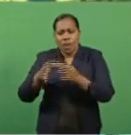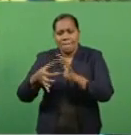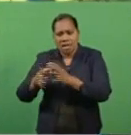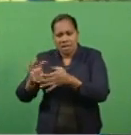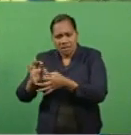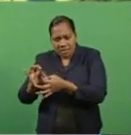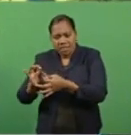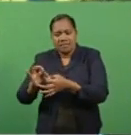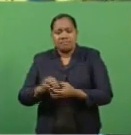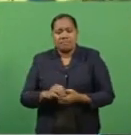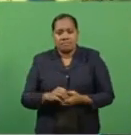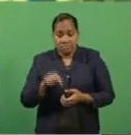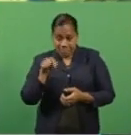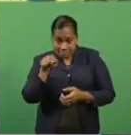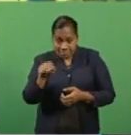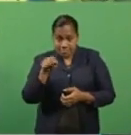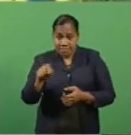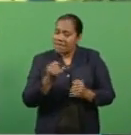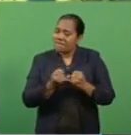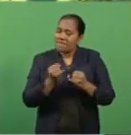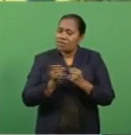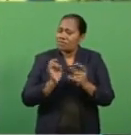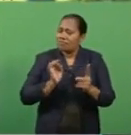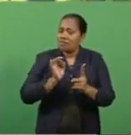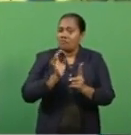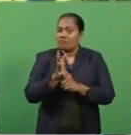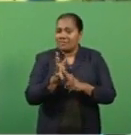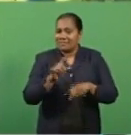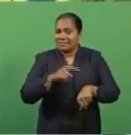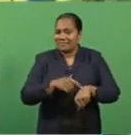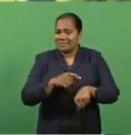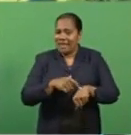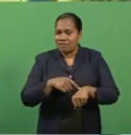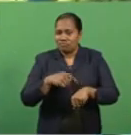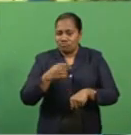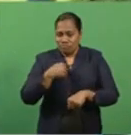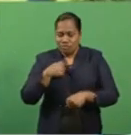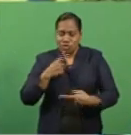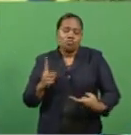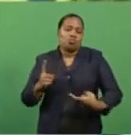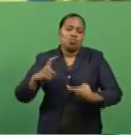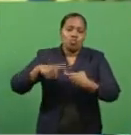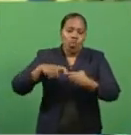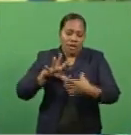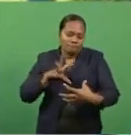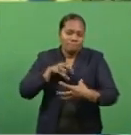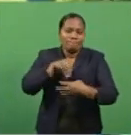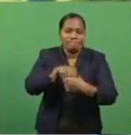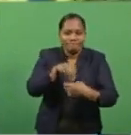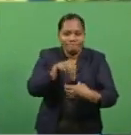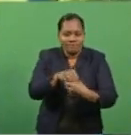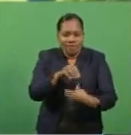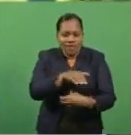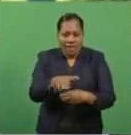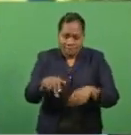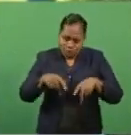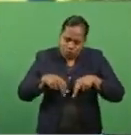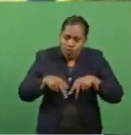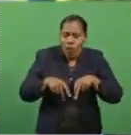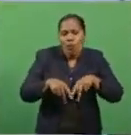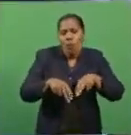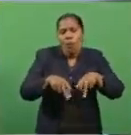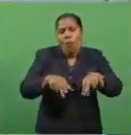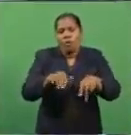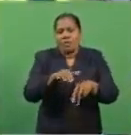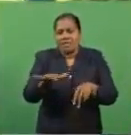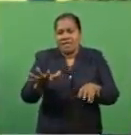and that was a very special moment, you know, to join them out there, to walk out into the field with them, the